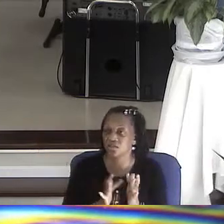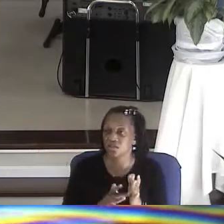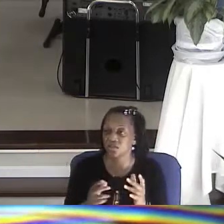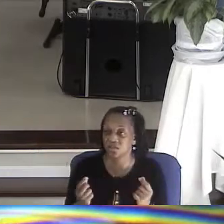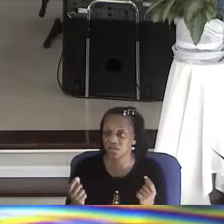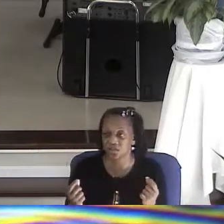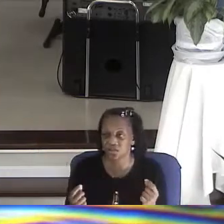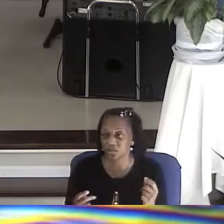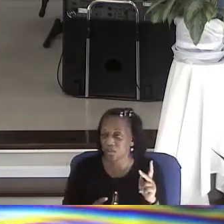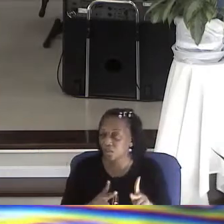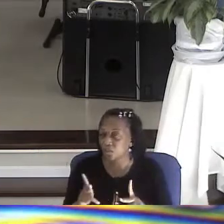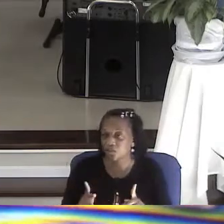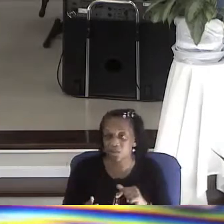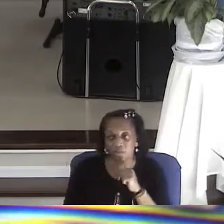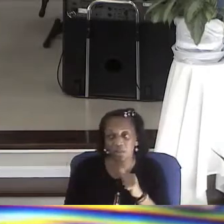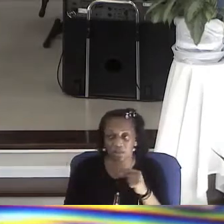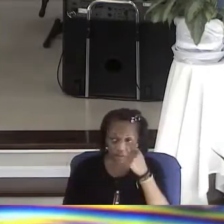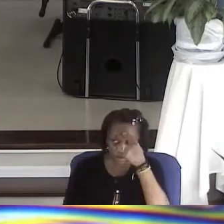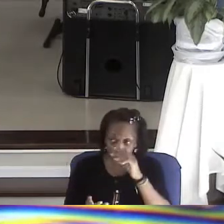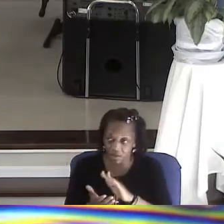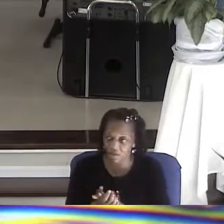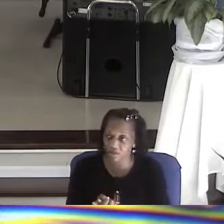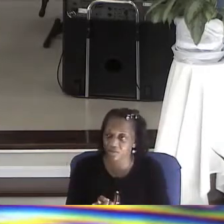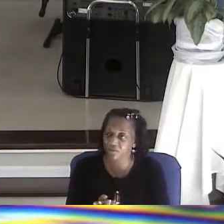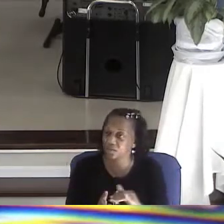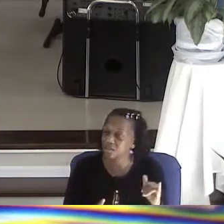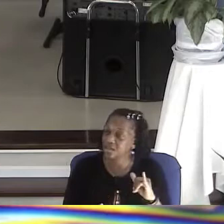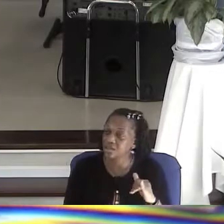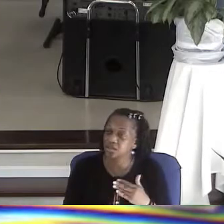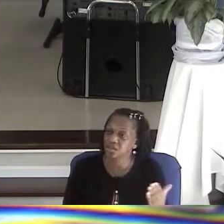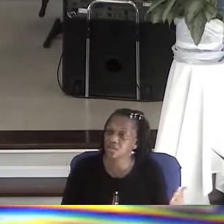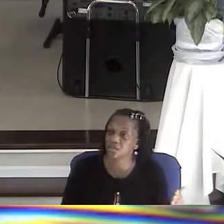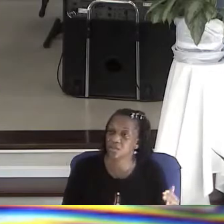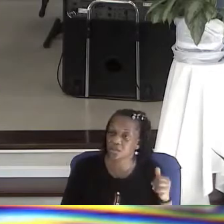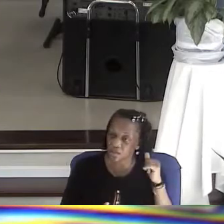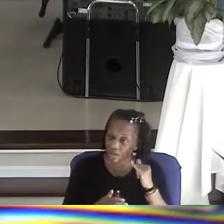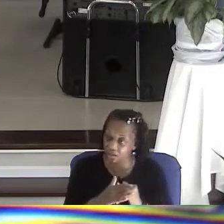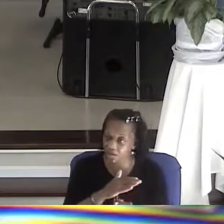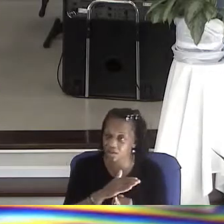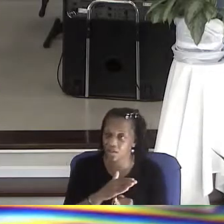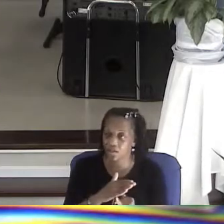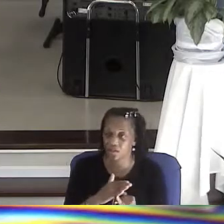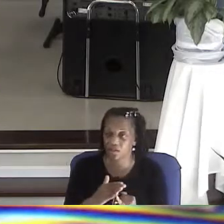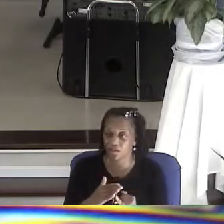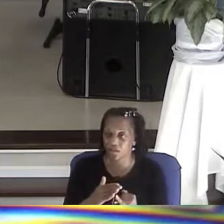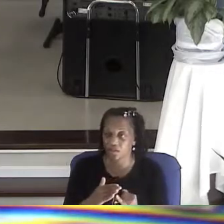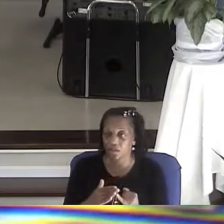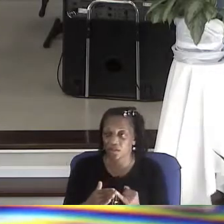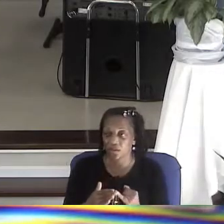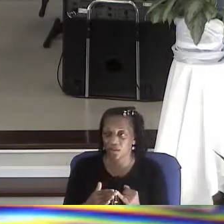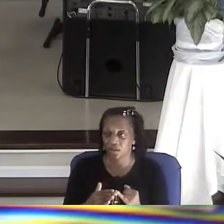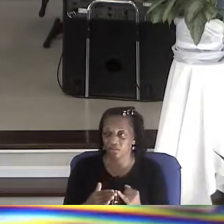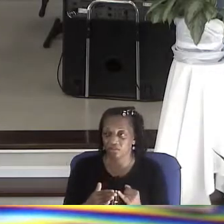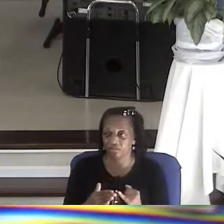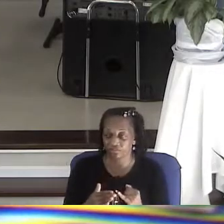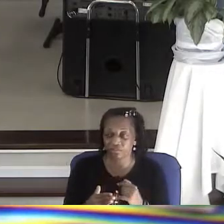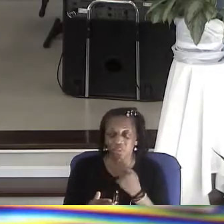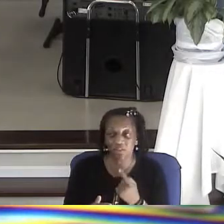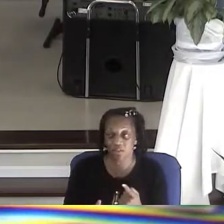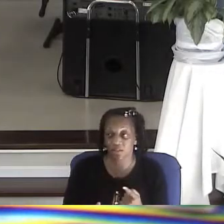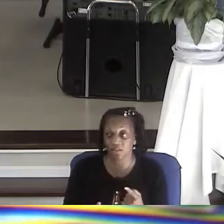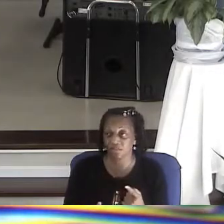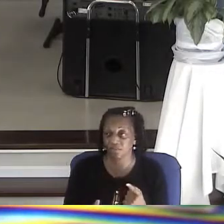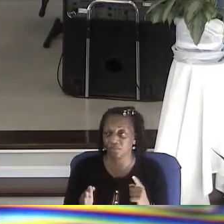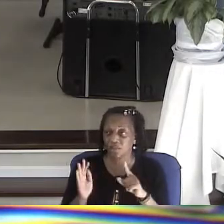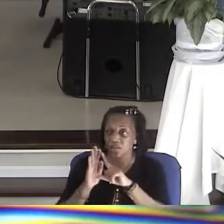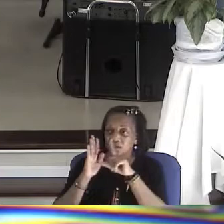is exactly what Isaiah the prophet had predicted. "Lord, who has believed our message? To whom has the Lord revealed